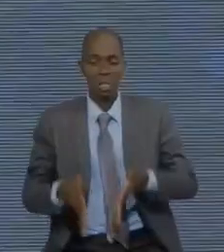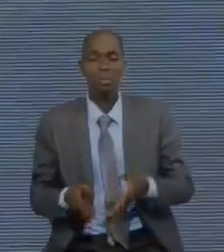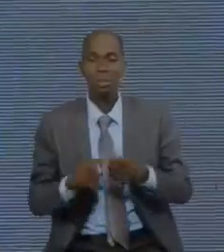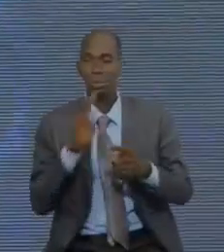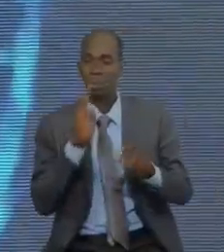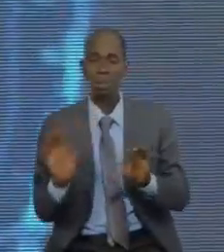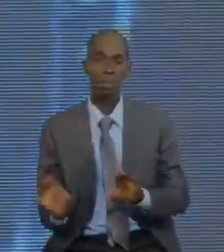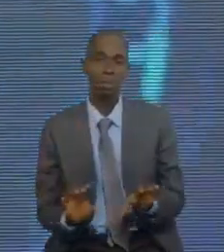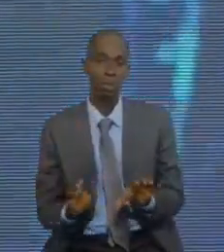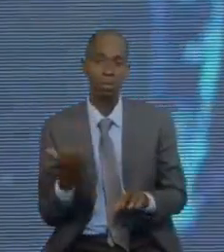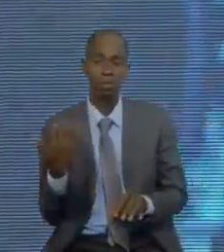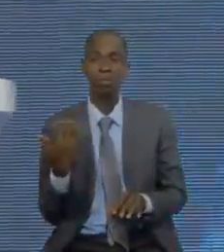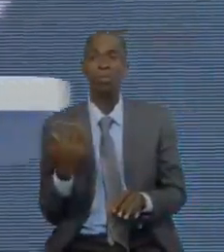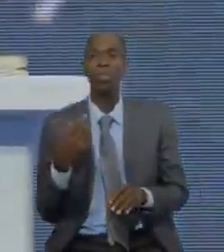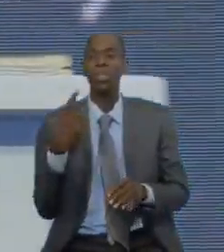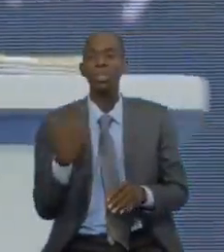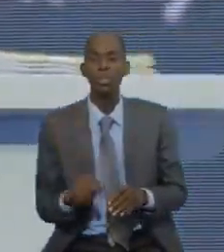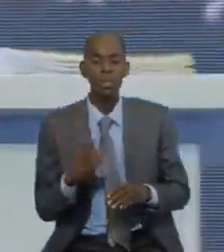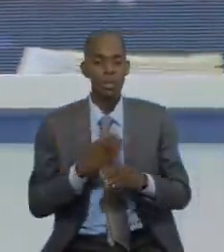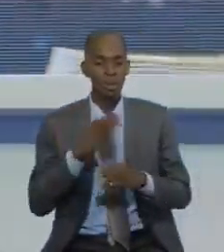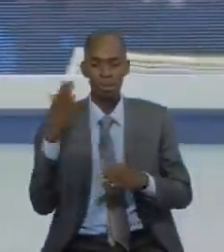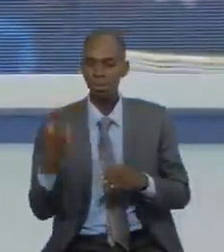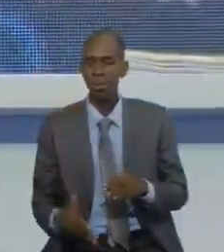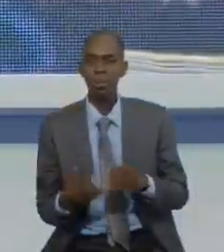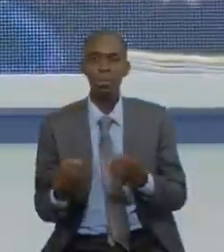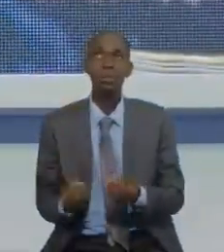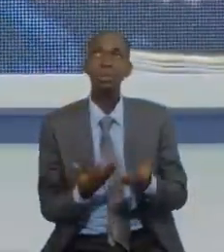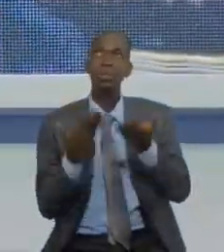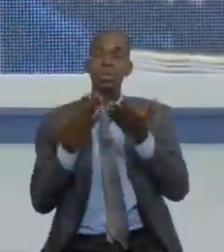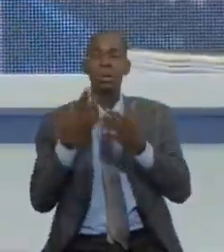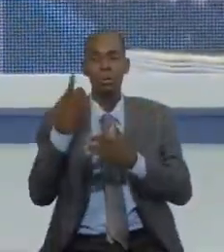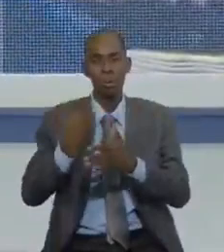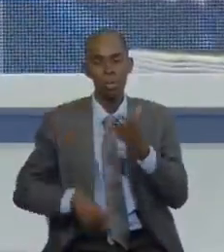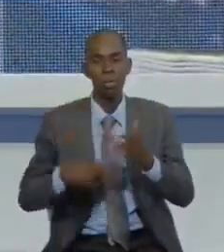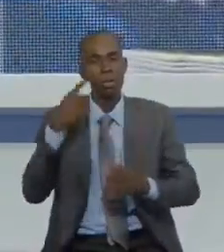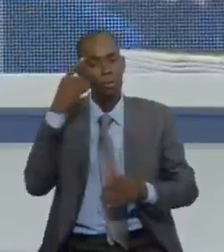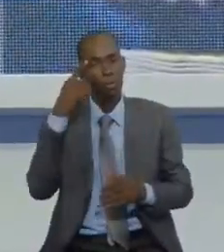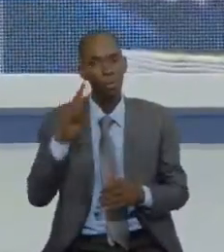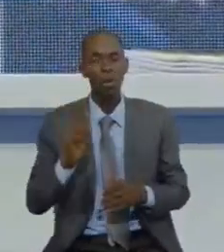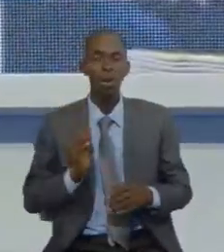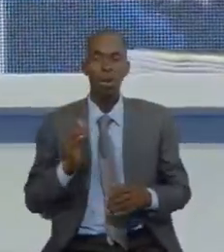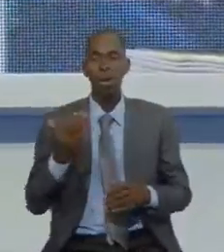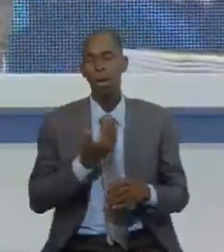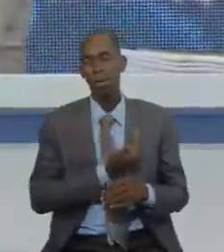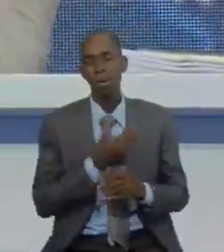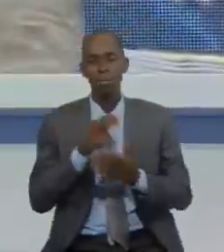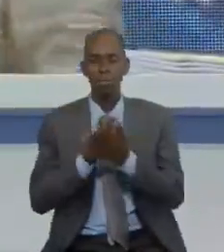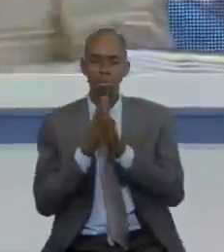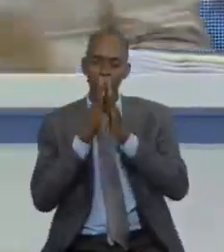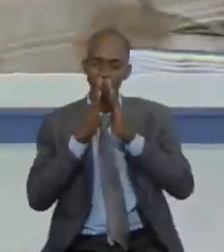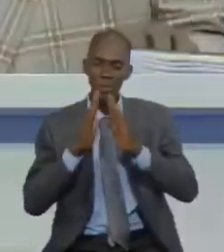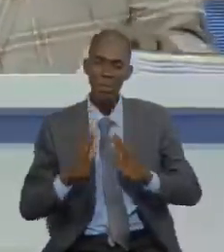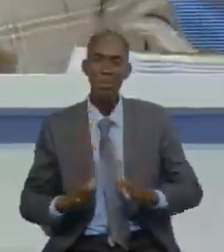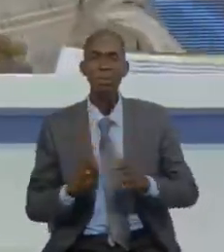Yes, the ultimate sacrificial price for our peace. Le prix